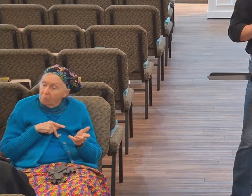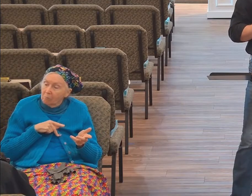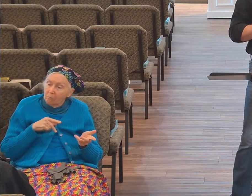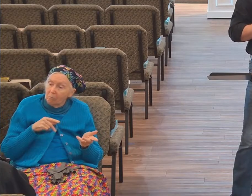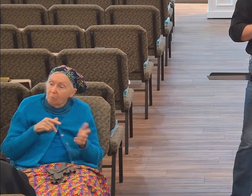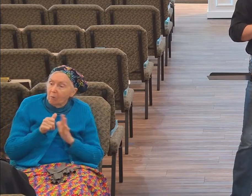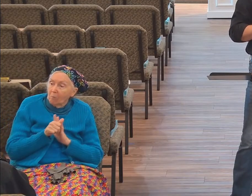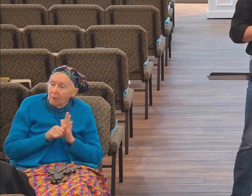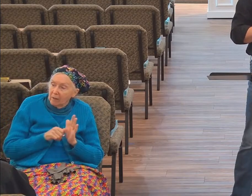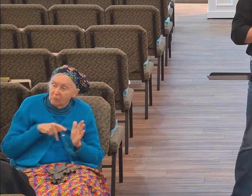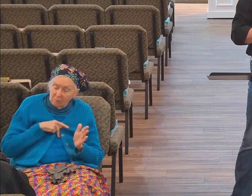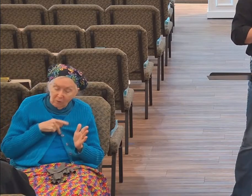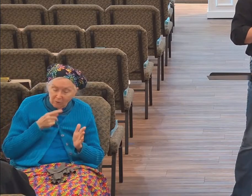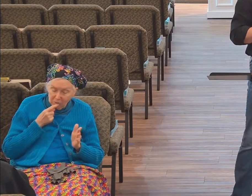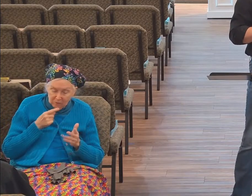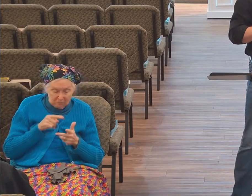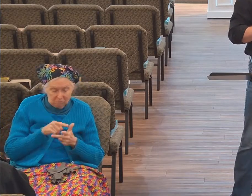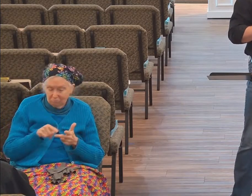They don't hold up.